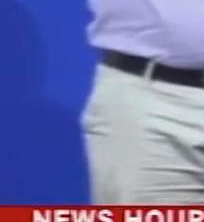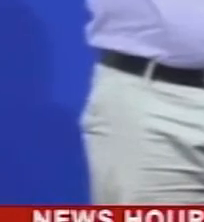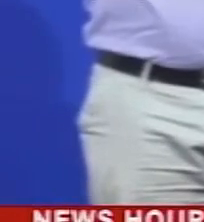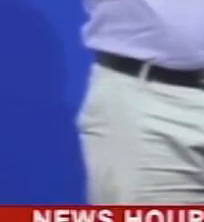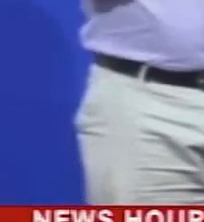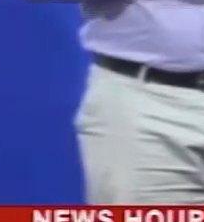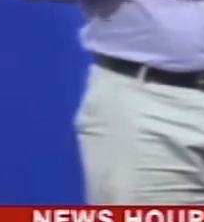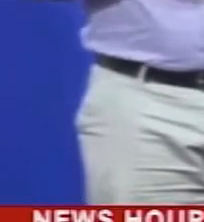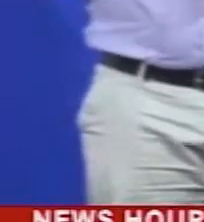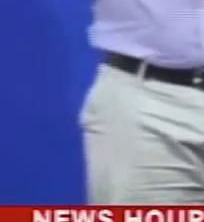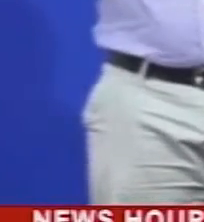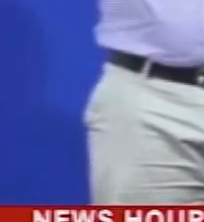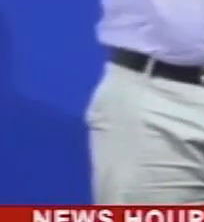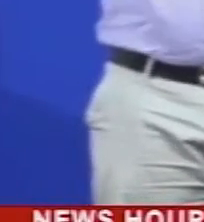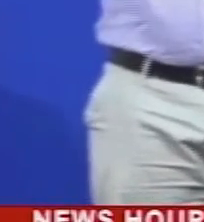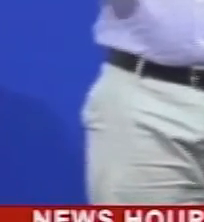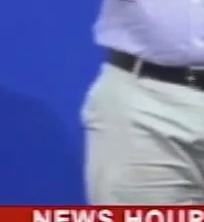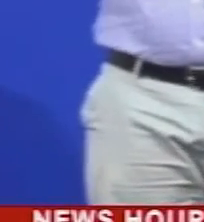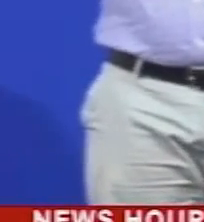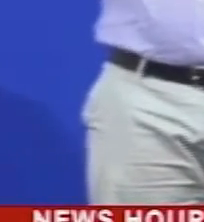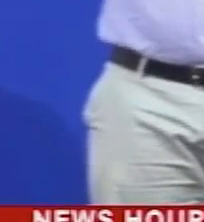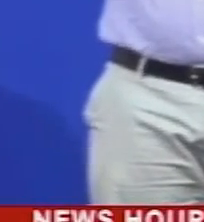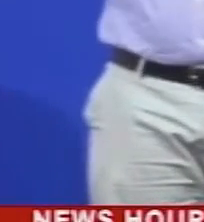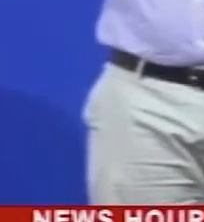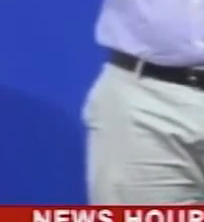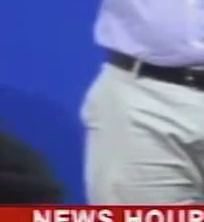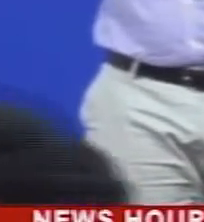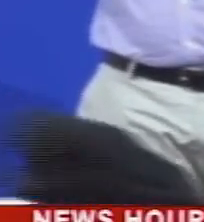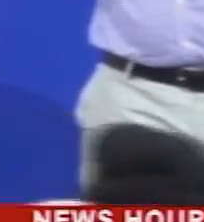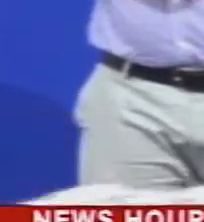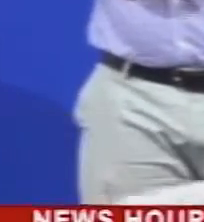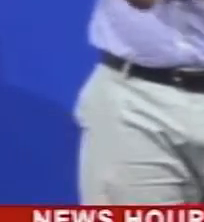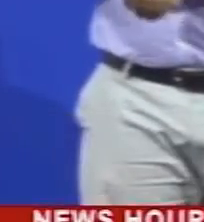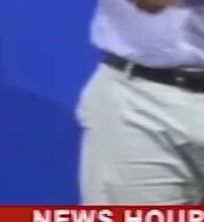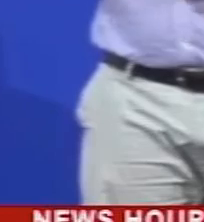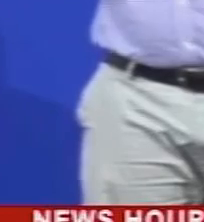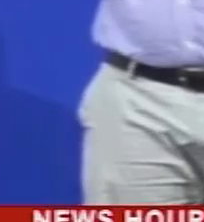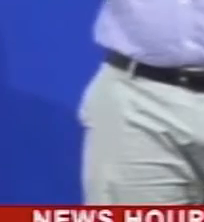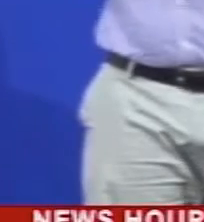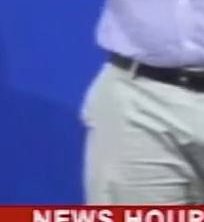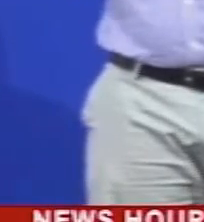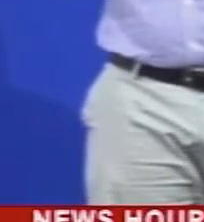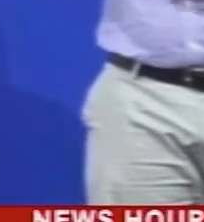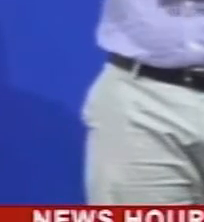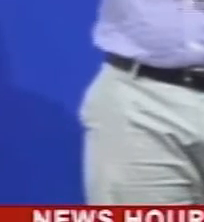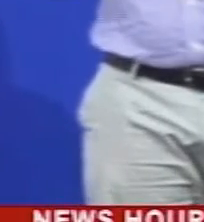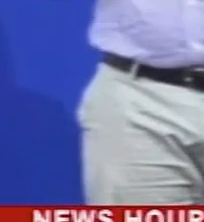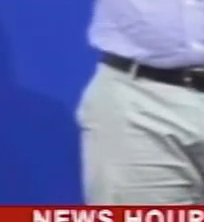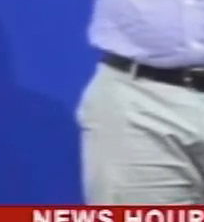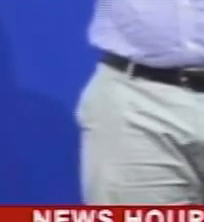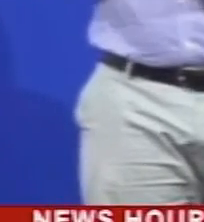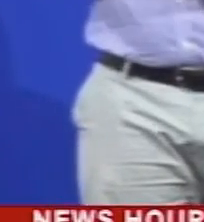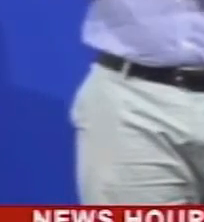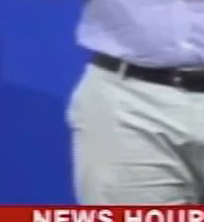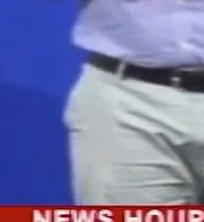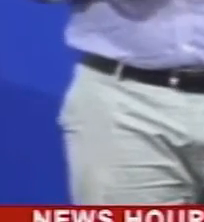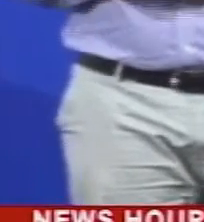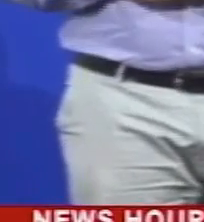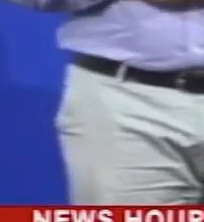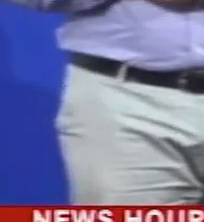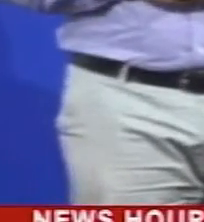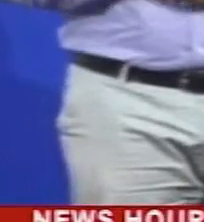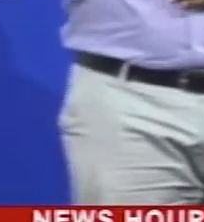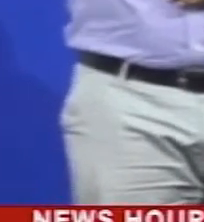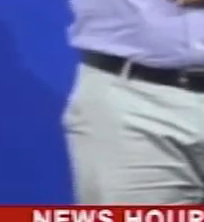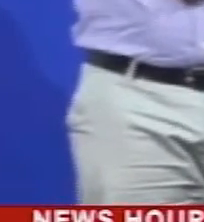pensions. They will instead remain on their already existent pension programs like the CAP 30 and